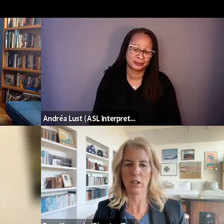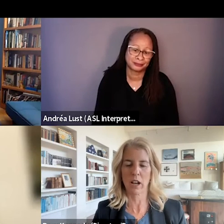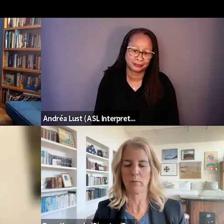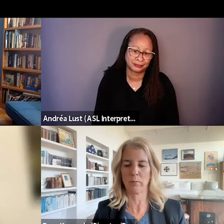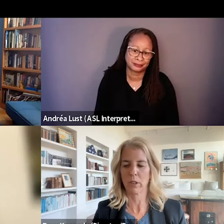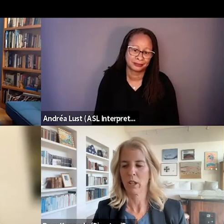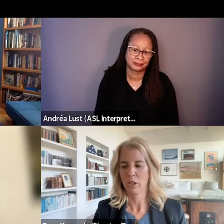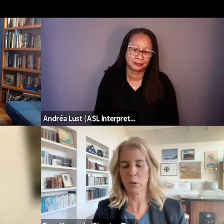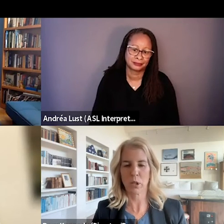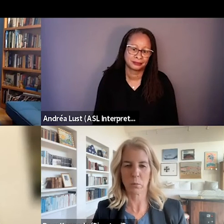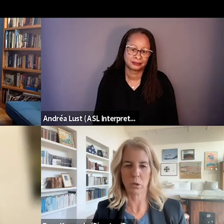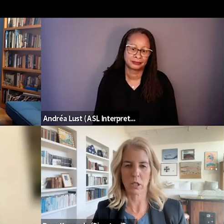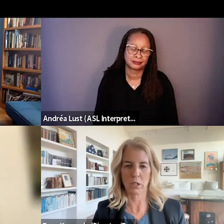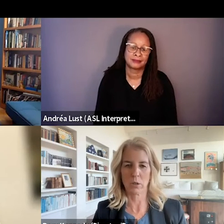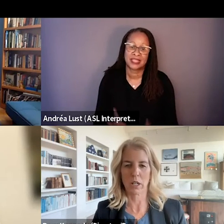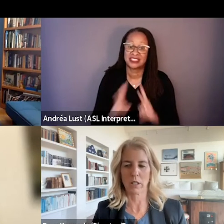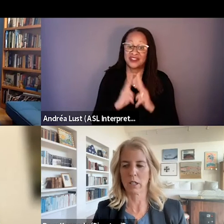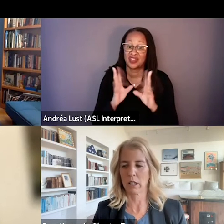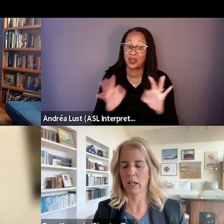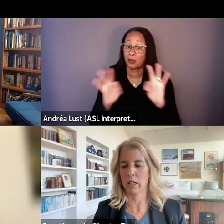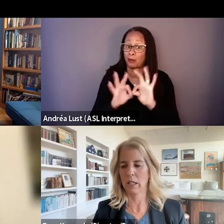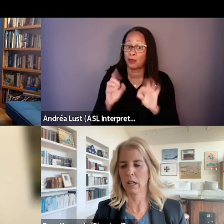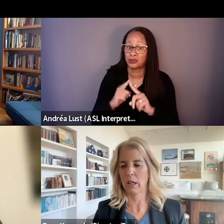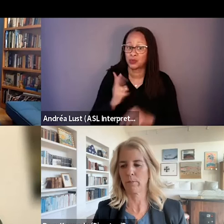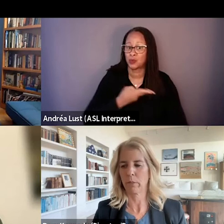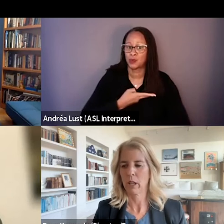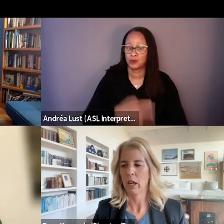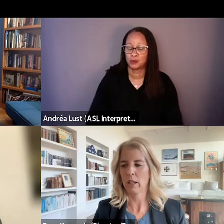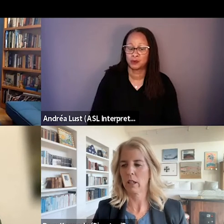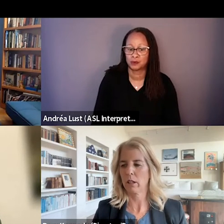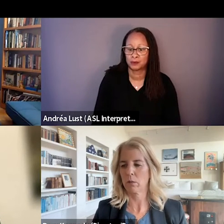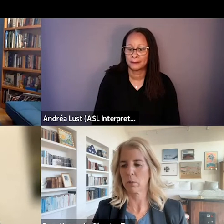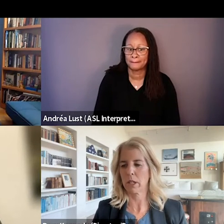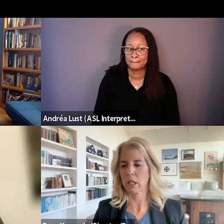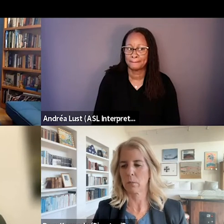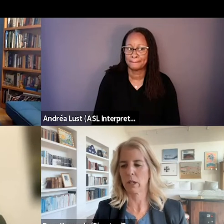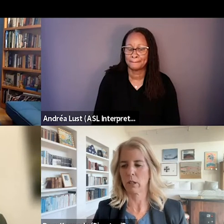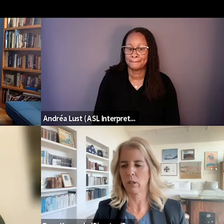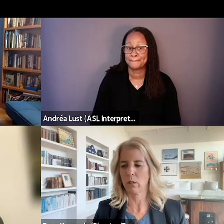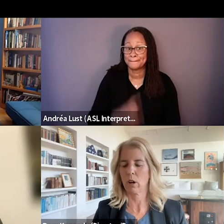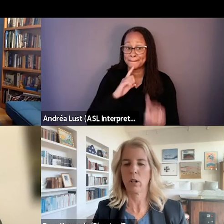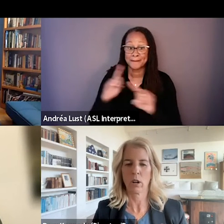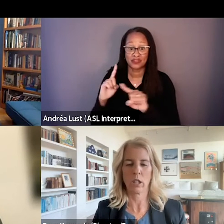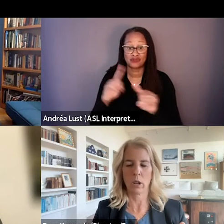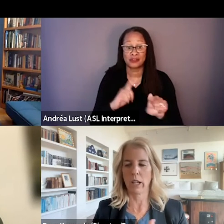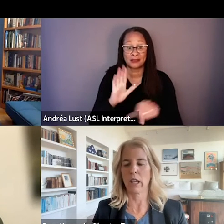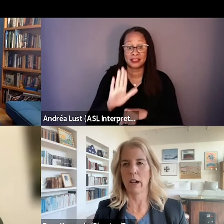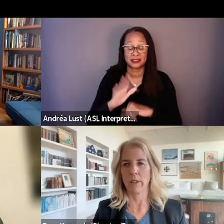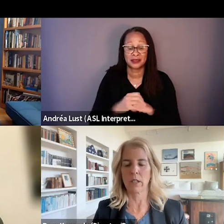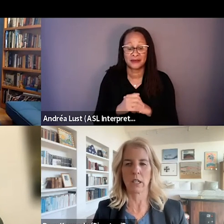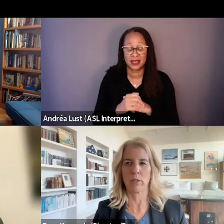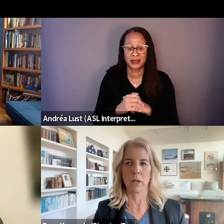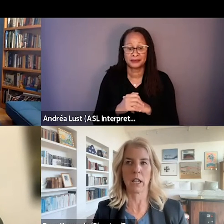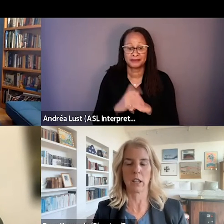always super important to us. And the response has been, you know, I